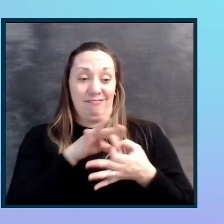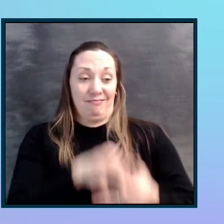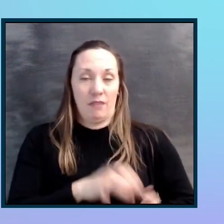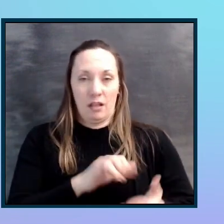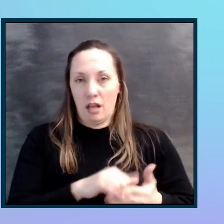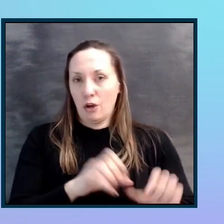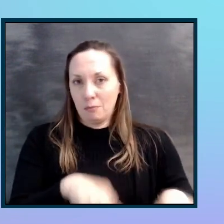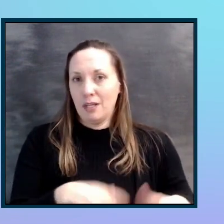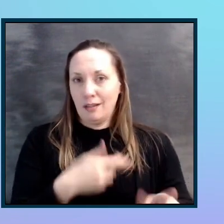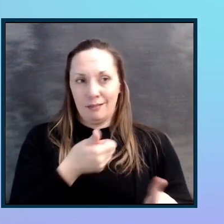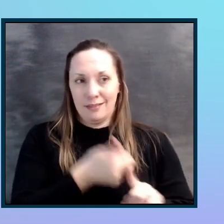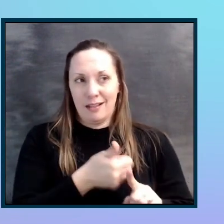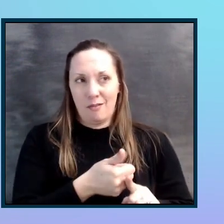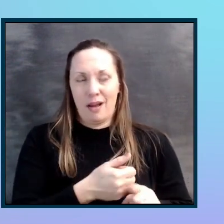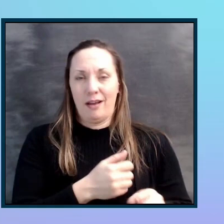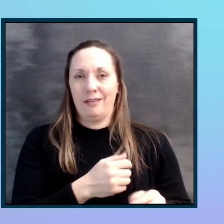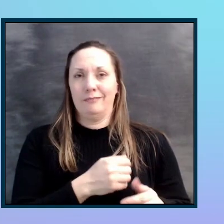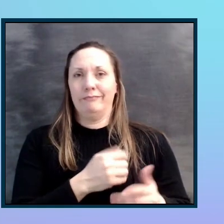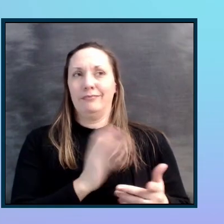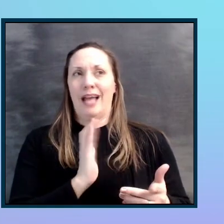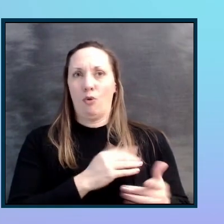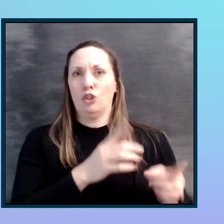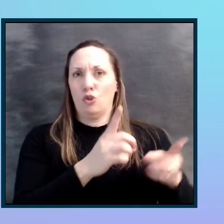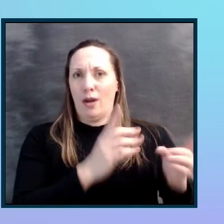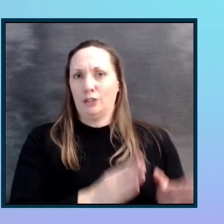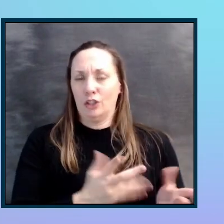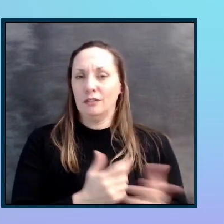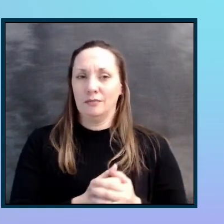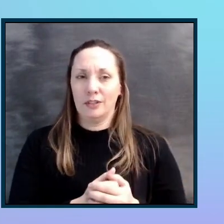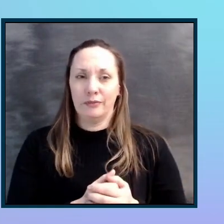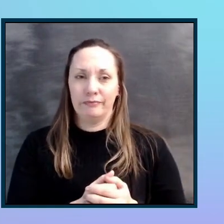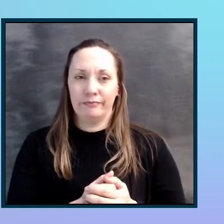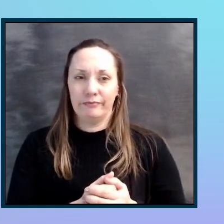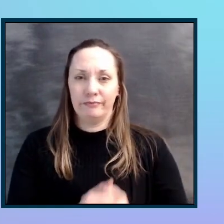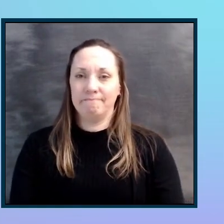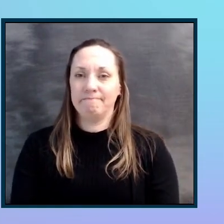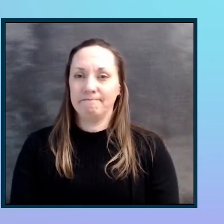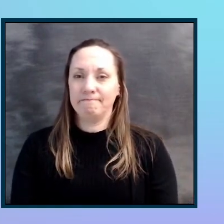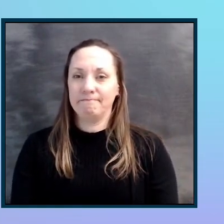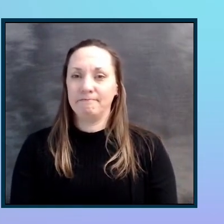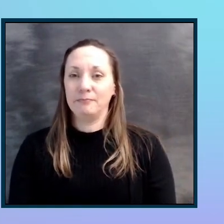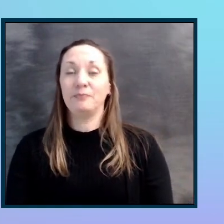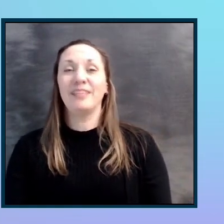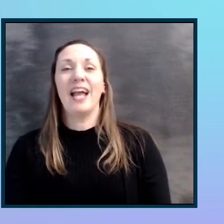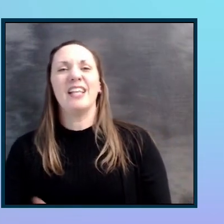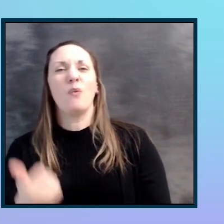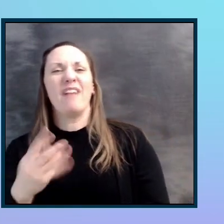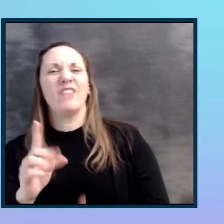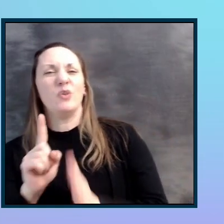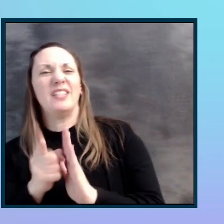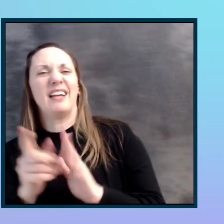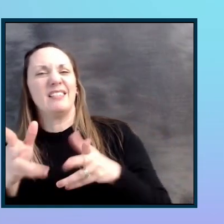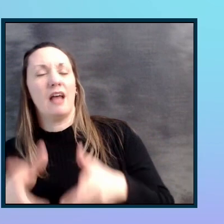else that I don't know if that one was necessarily the right icon to have for that.